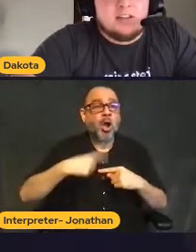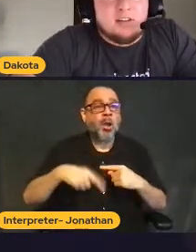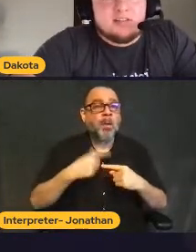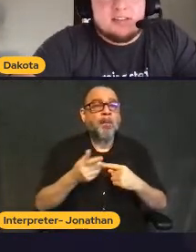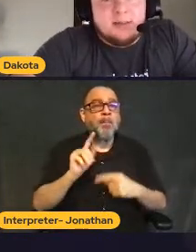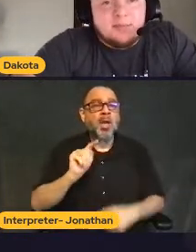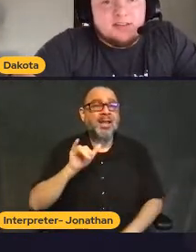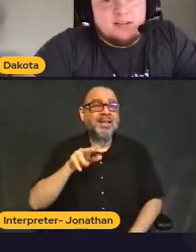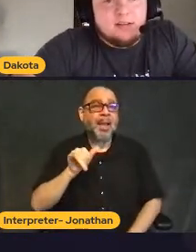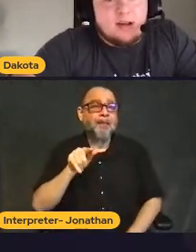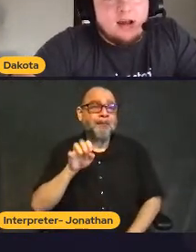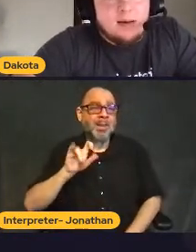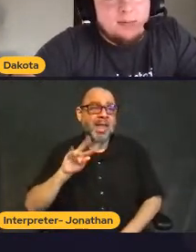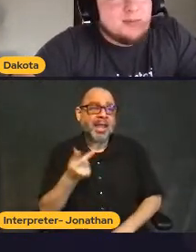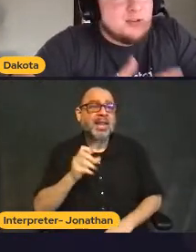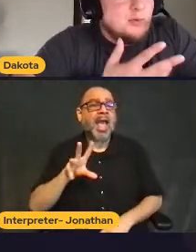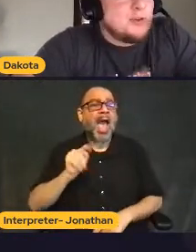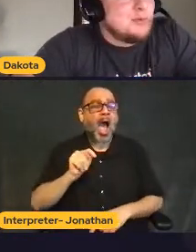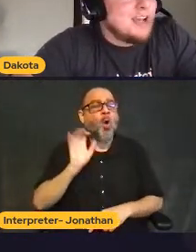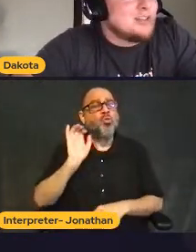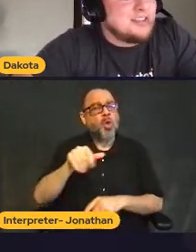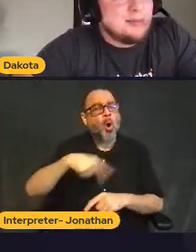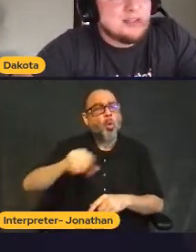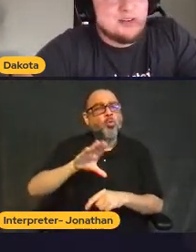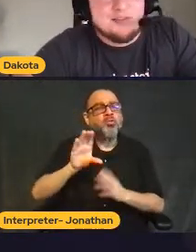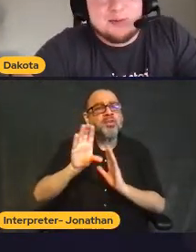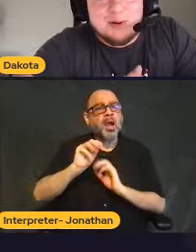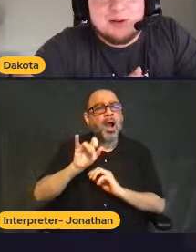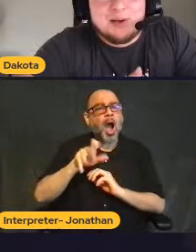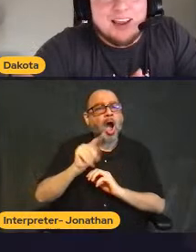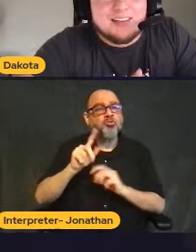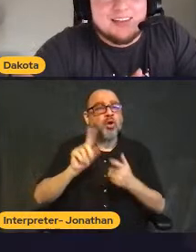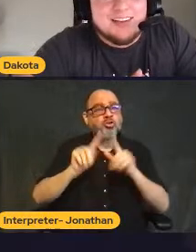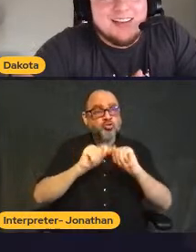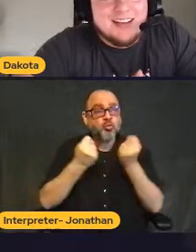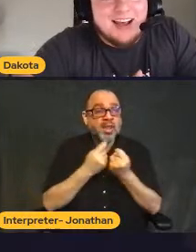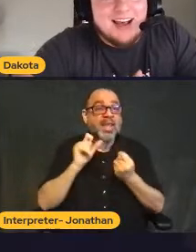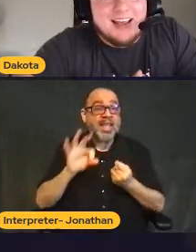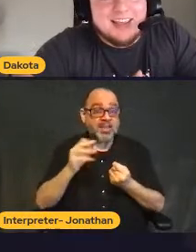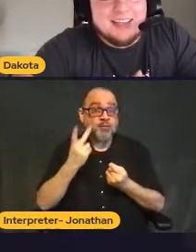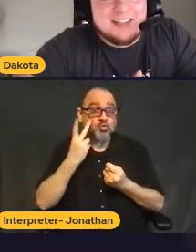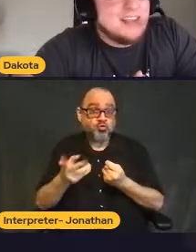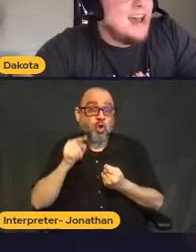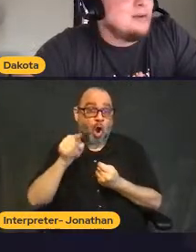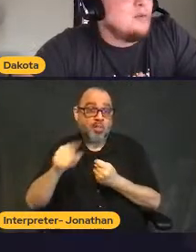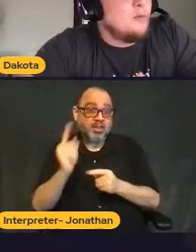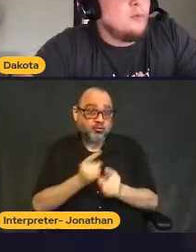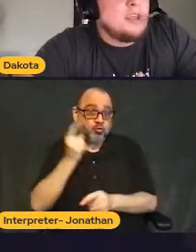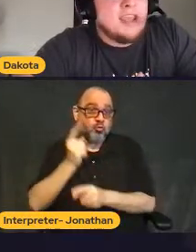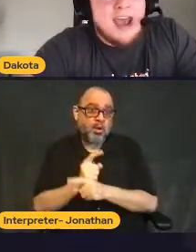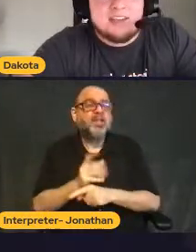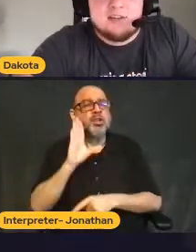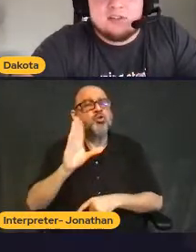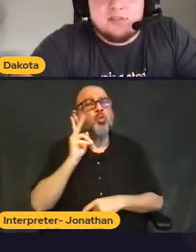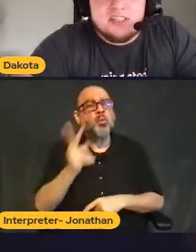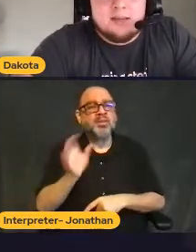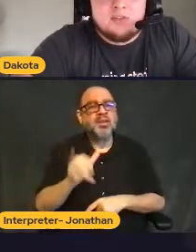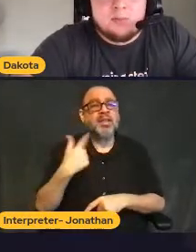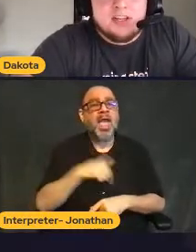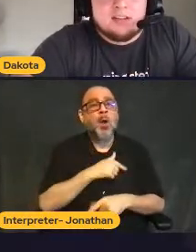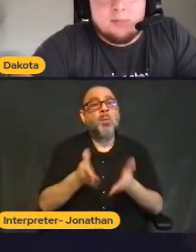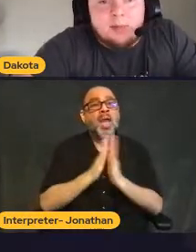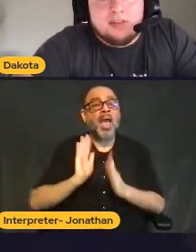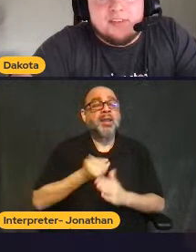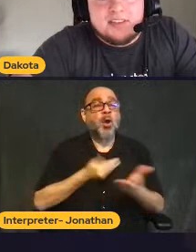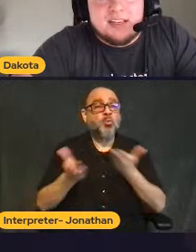secure constructs to teams. So what you would actually see on my screen, if it was rendering correctly, is that we asked our service teams